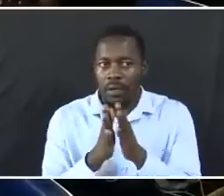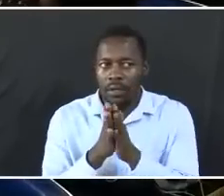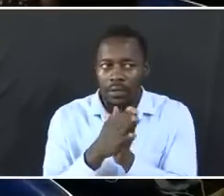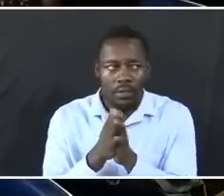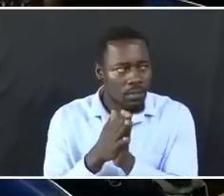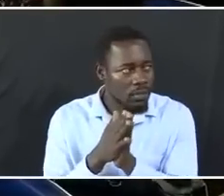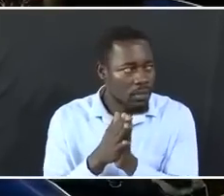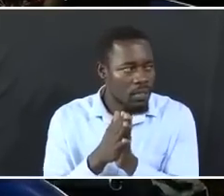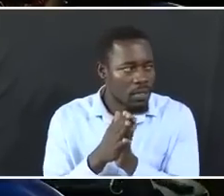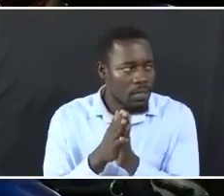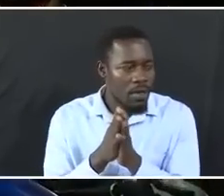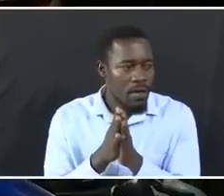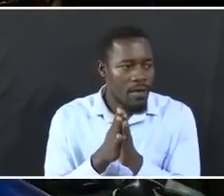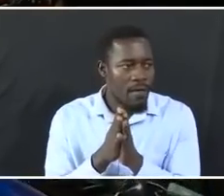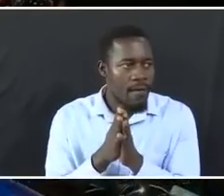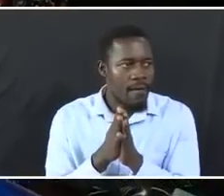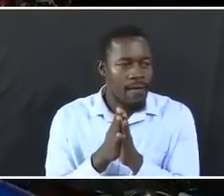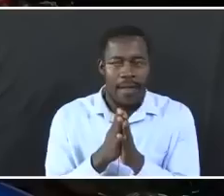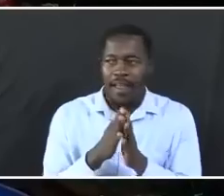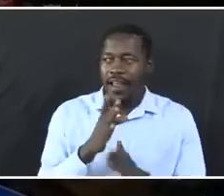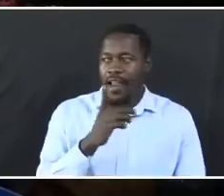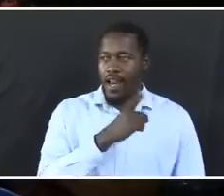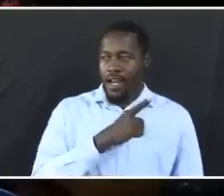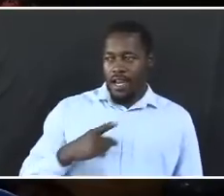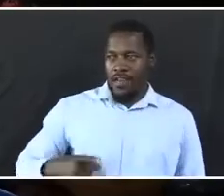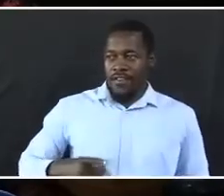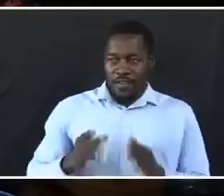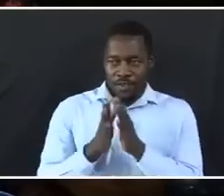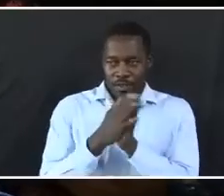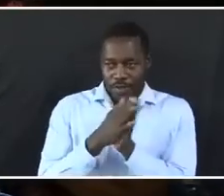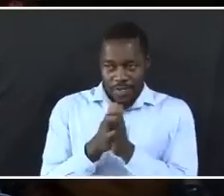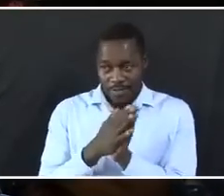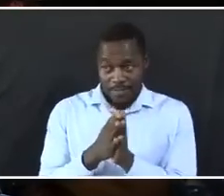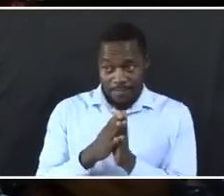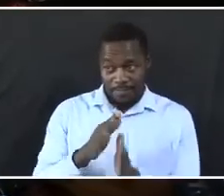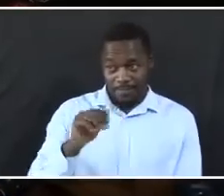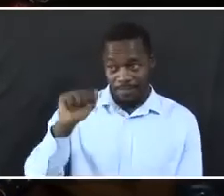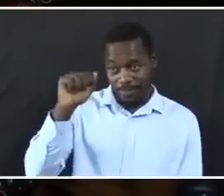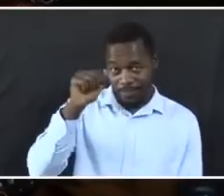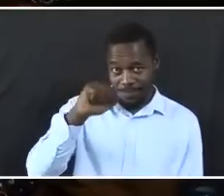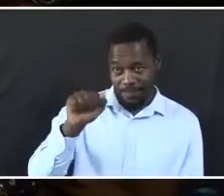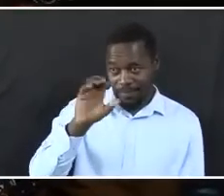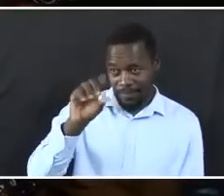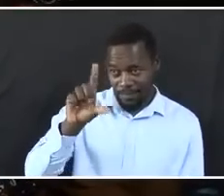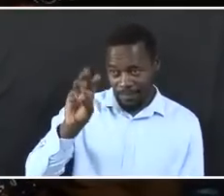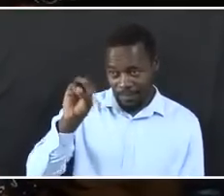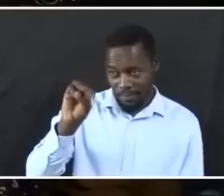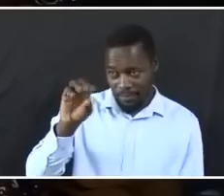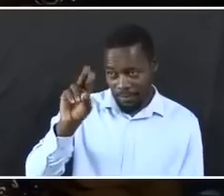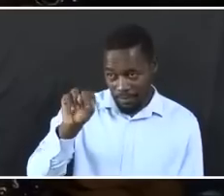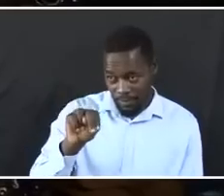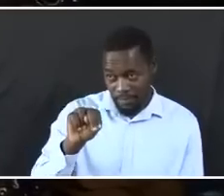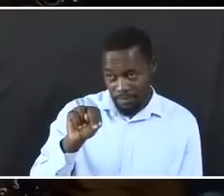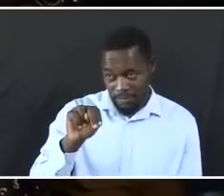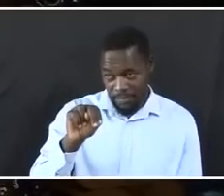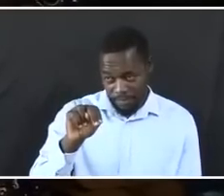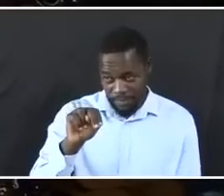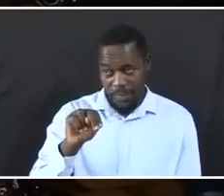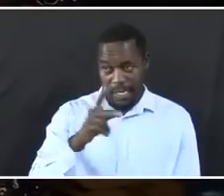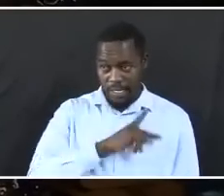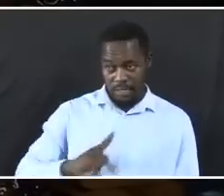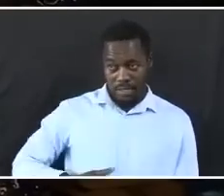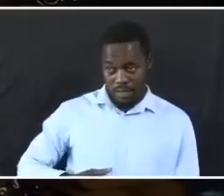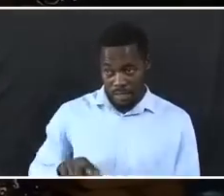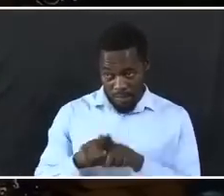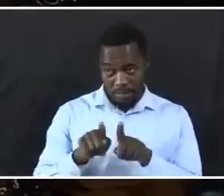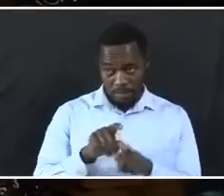we've seen that in the case of David and Solomon, they chose by themselves to be polygamous, to get a second